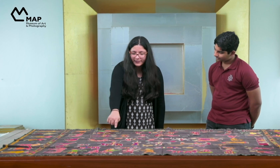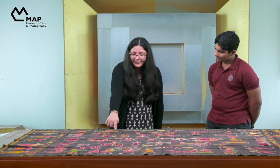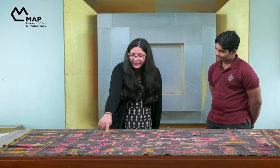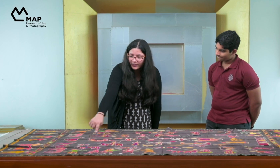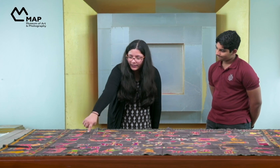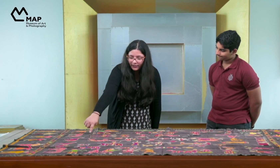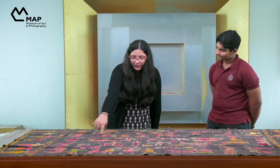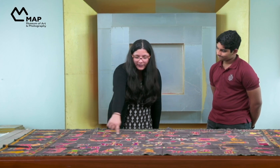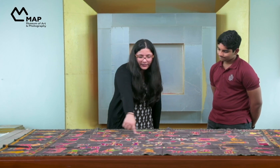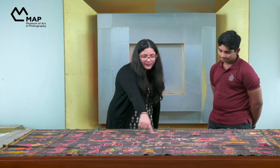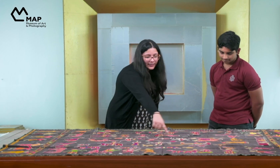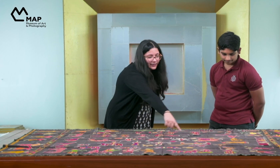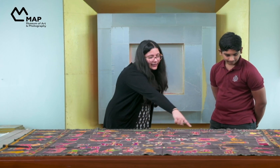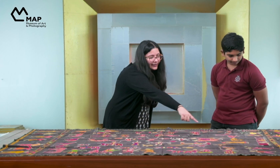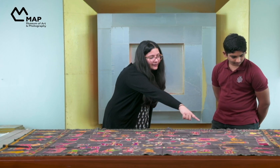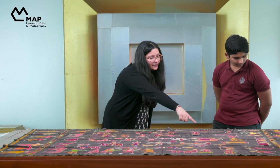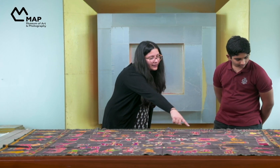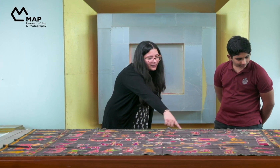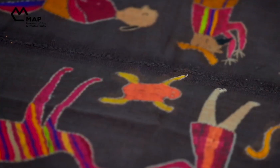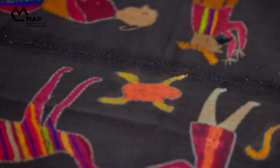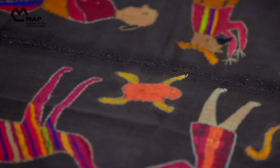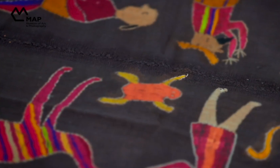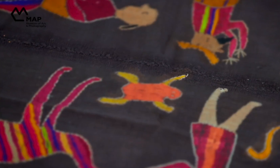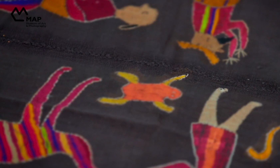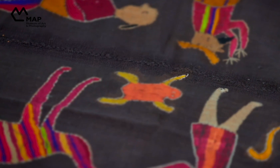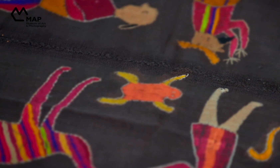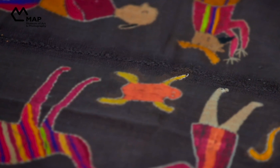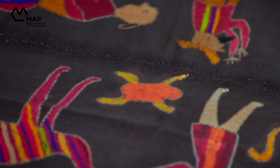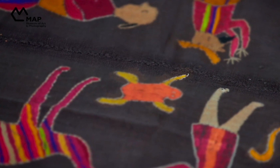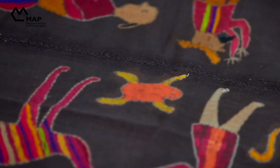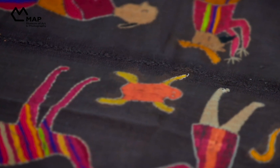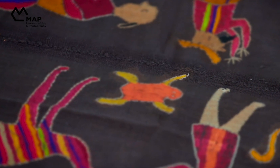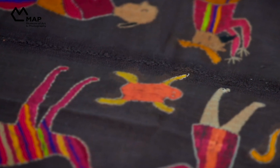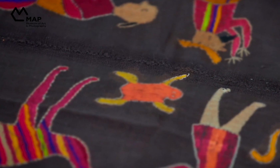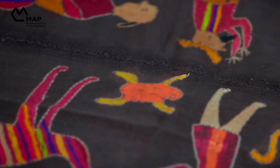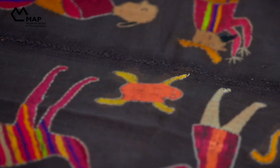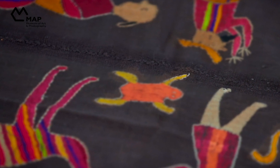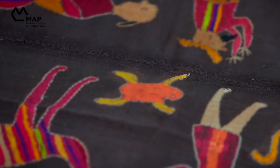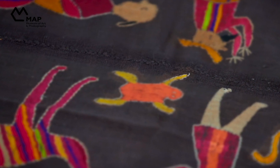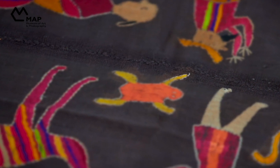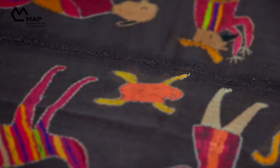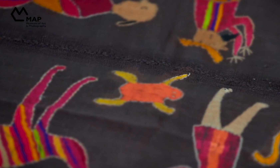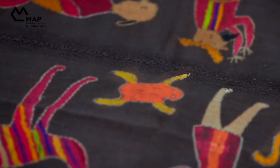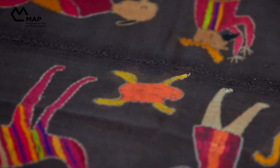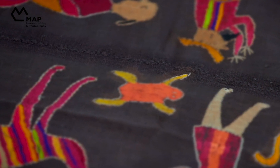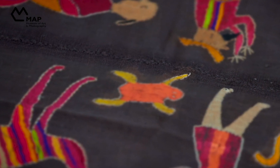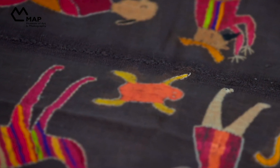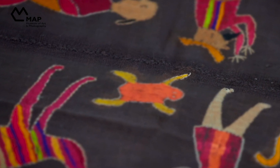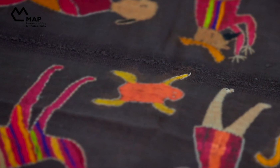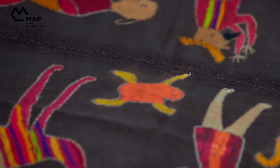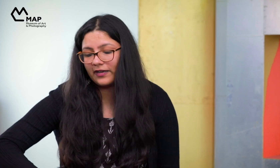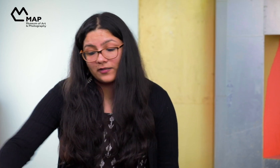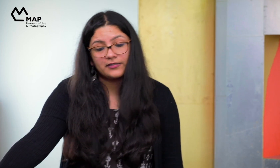also actually see here, you see this like line, right? Going through. And you see another one there.